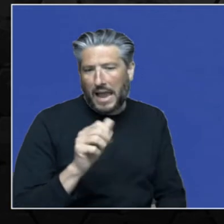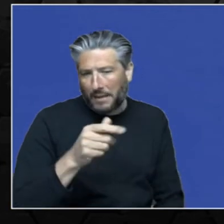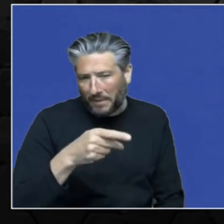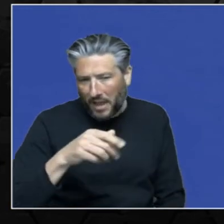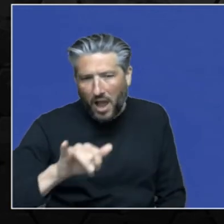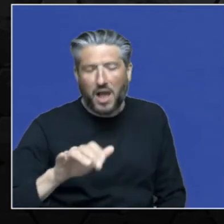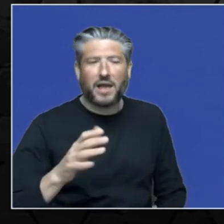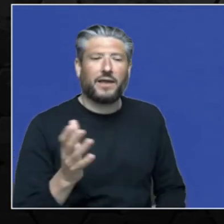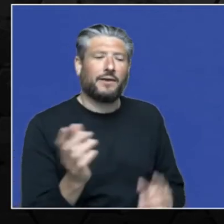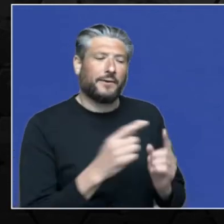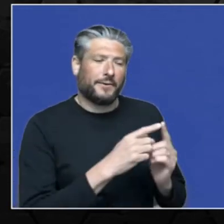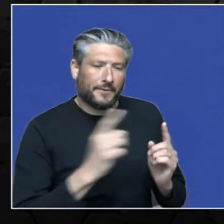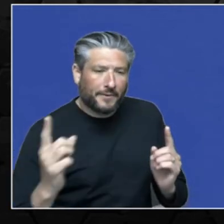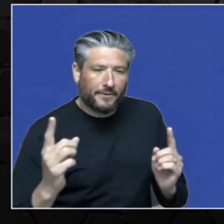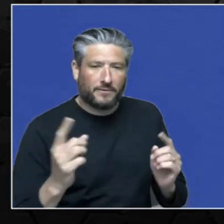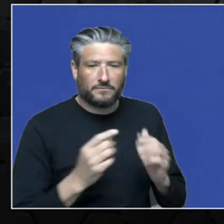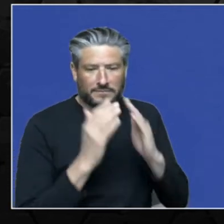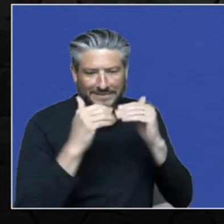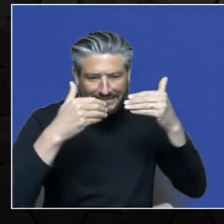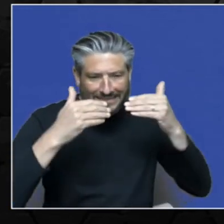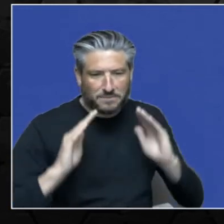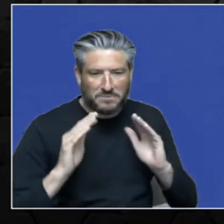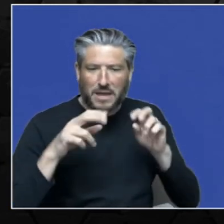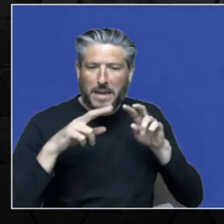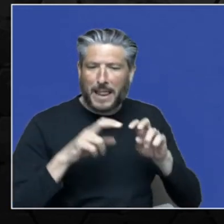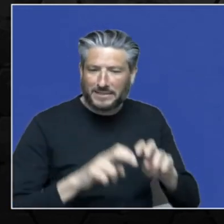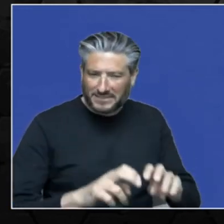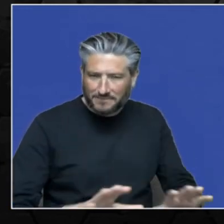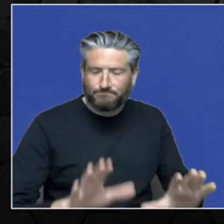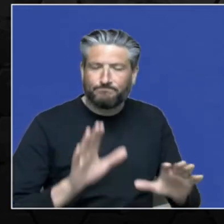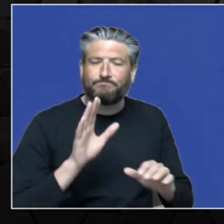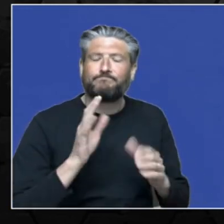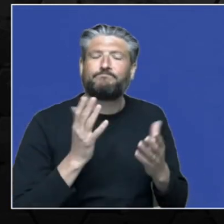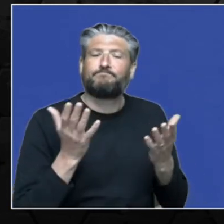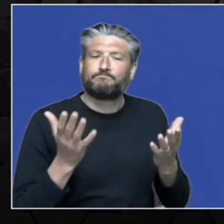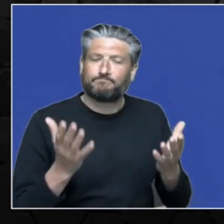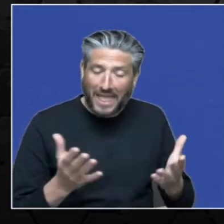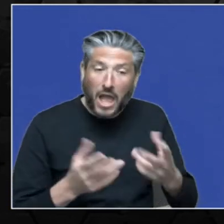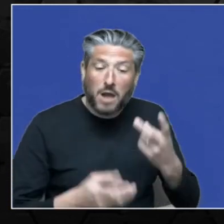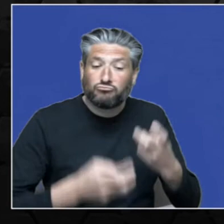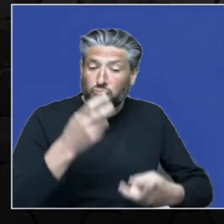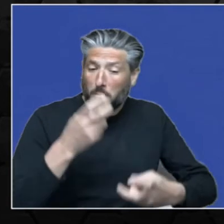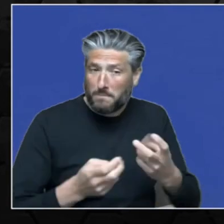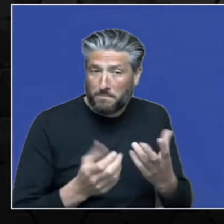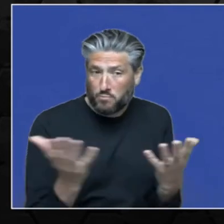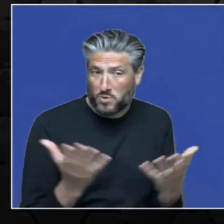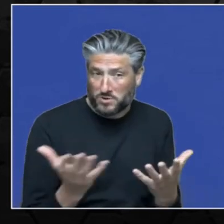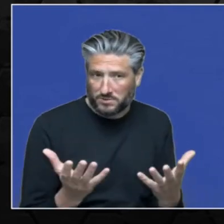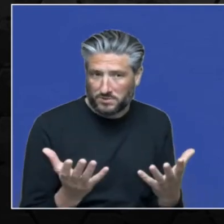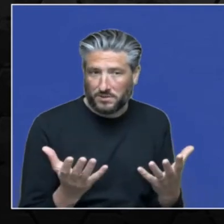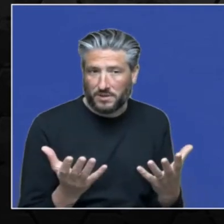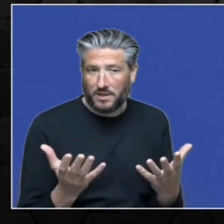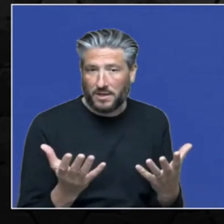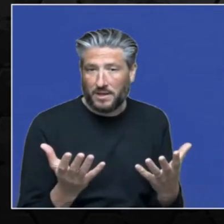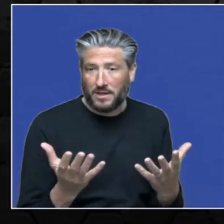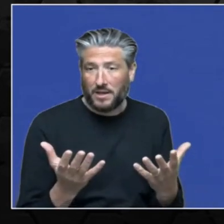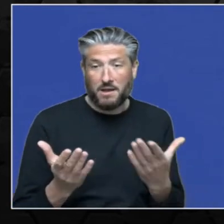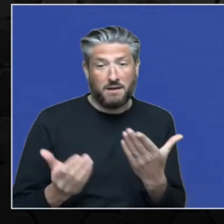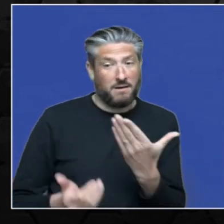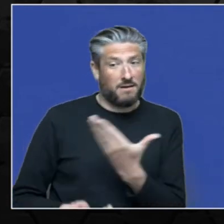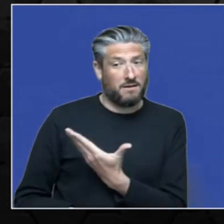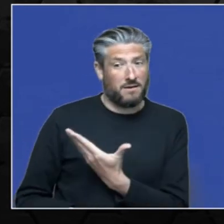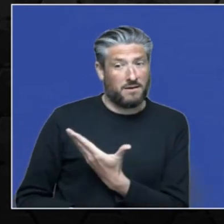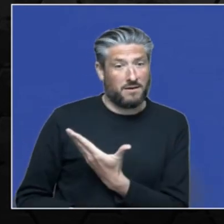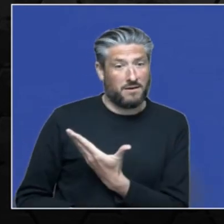works. So the main problem arises is what do we do if we don't have these resources? So we don't have